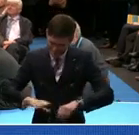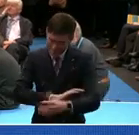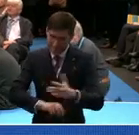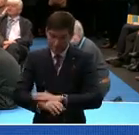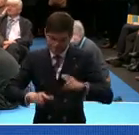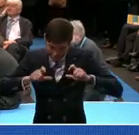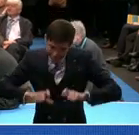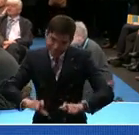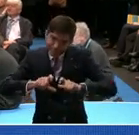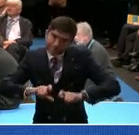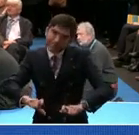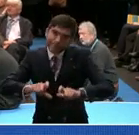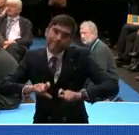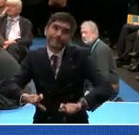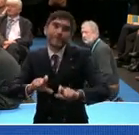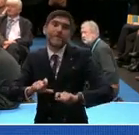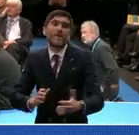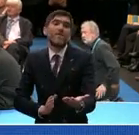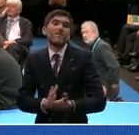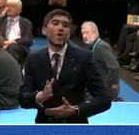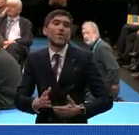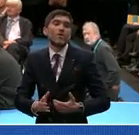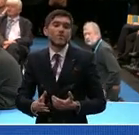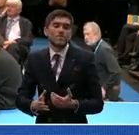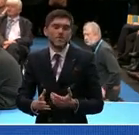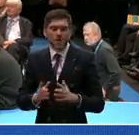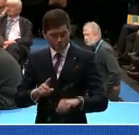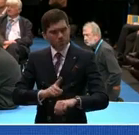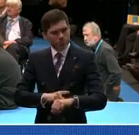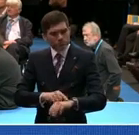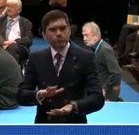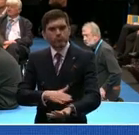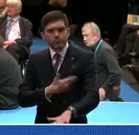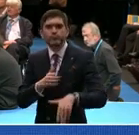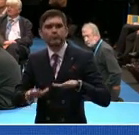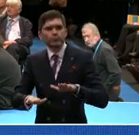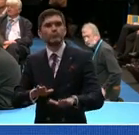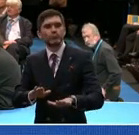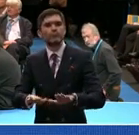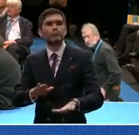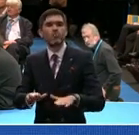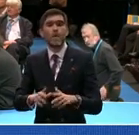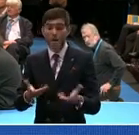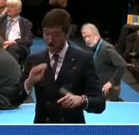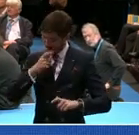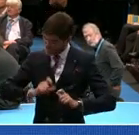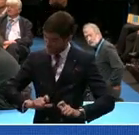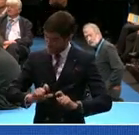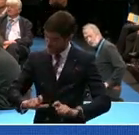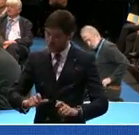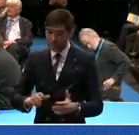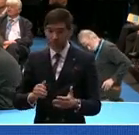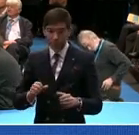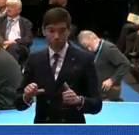whole new plan for immigration through. It will take time, but I can tell you now, I will continue to take the